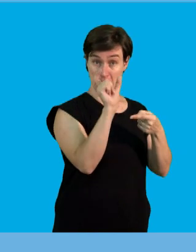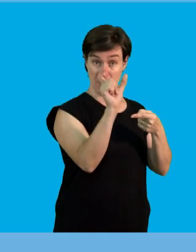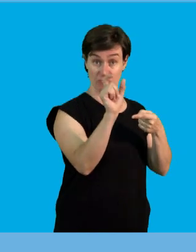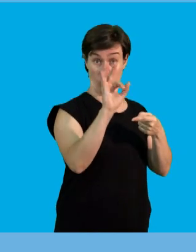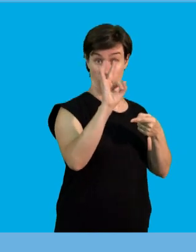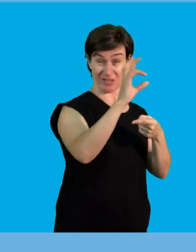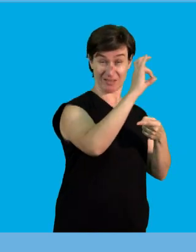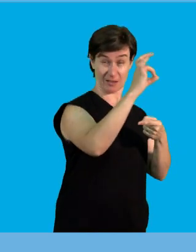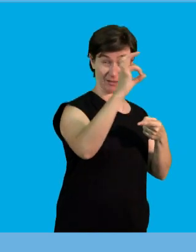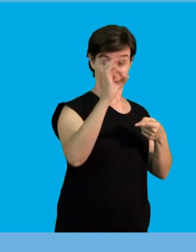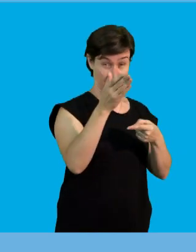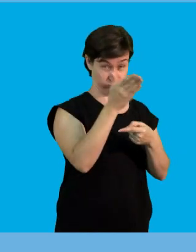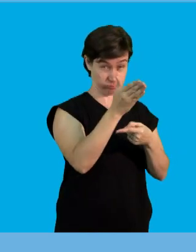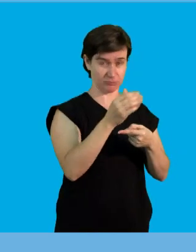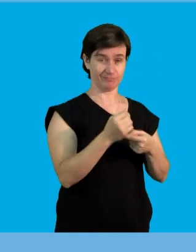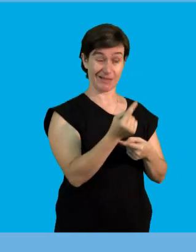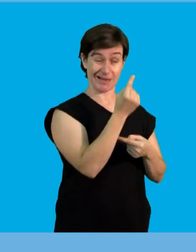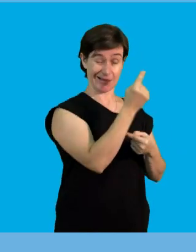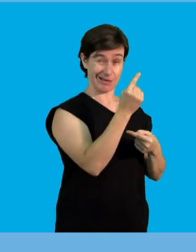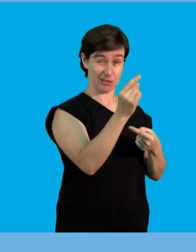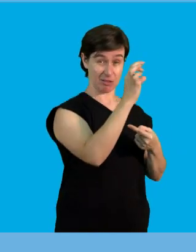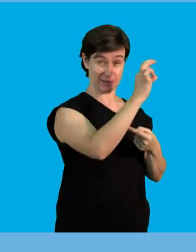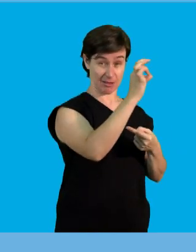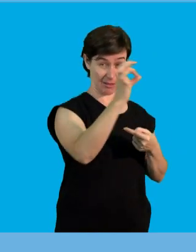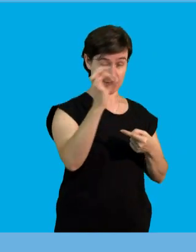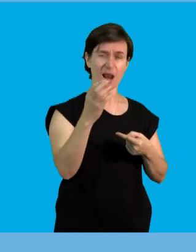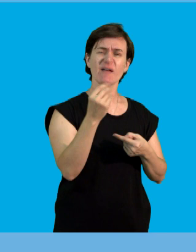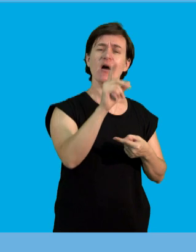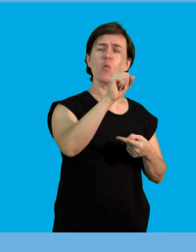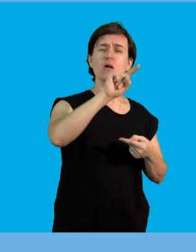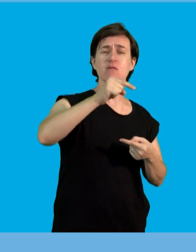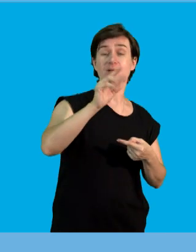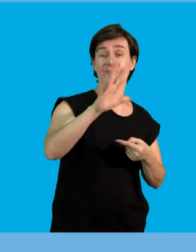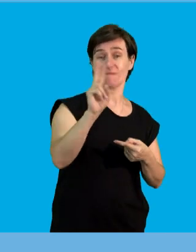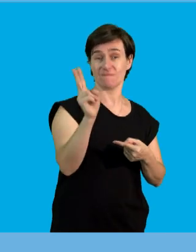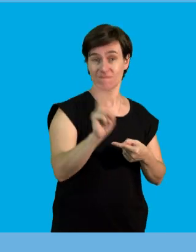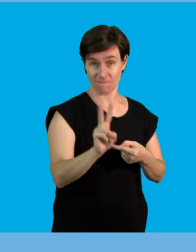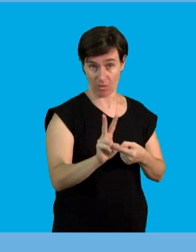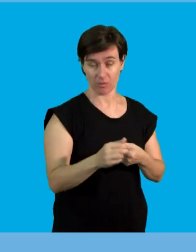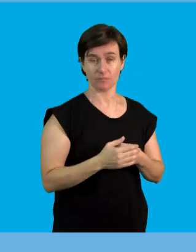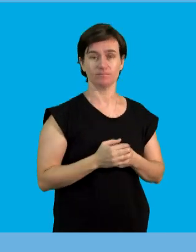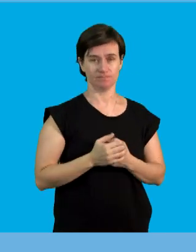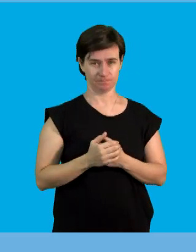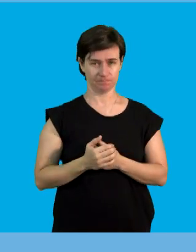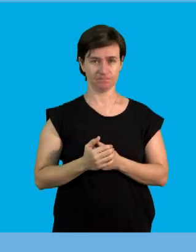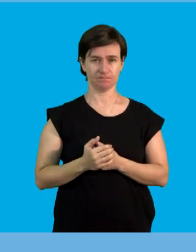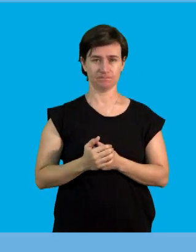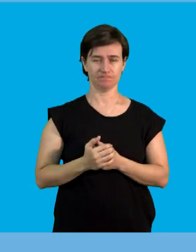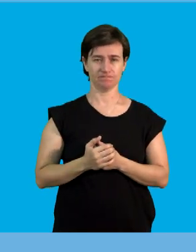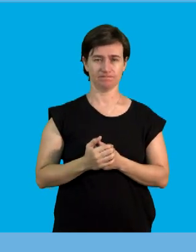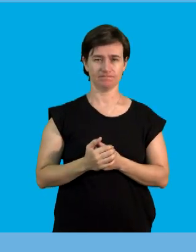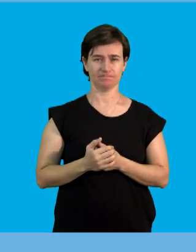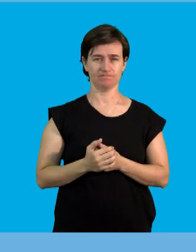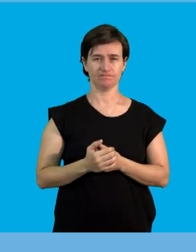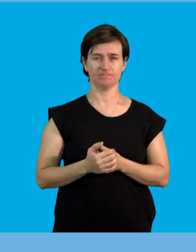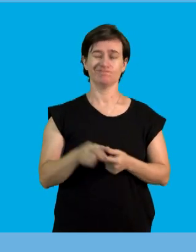a battery consists of 3 cells, that each of those cells they have 1,5 V, the voltage of each of those cells is